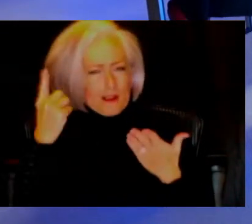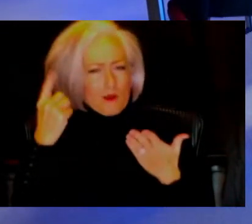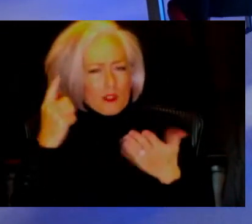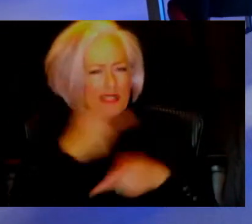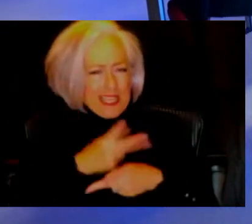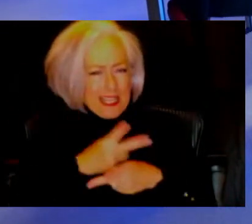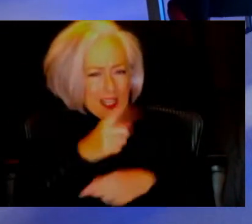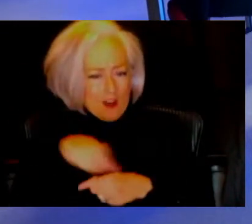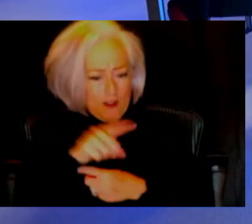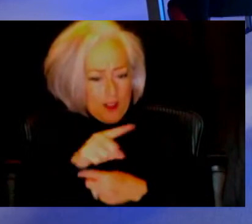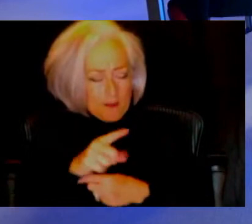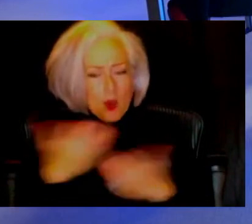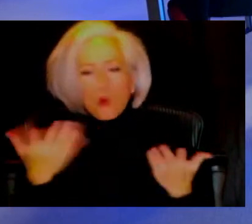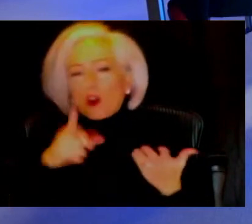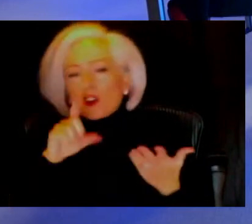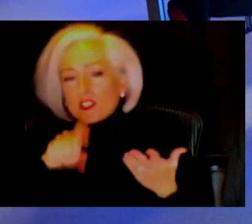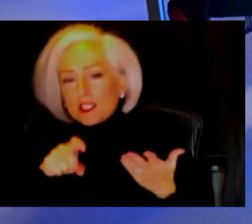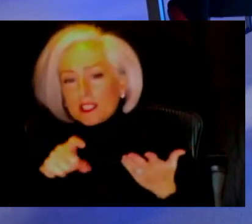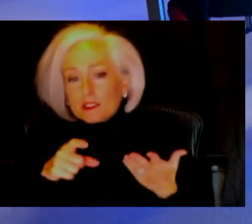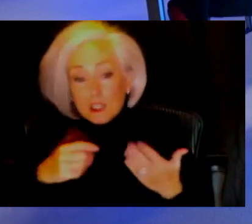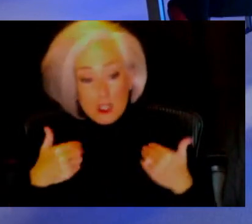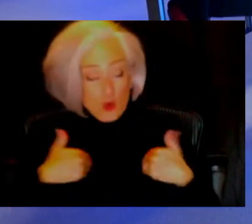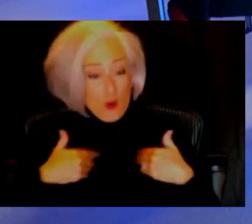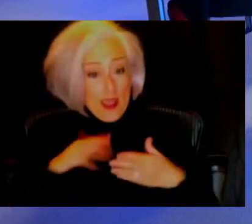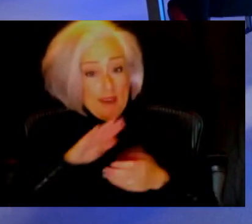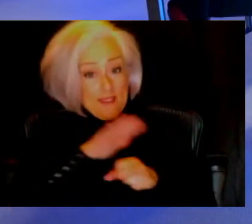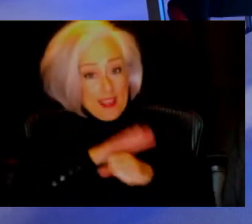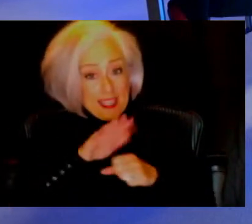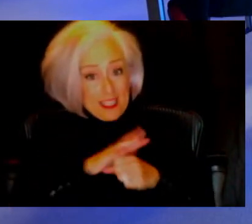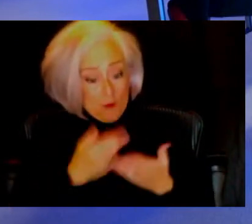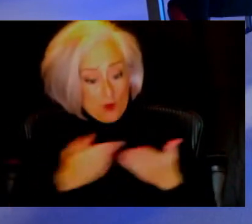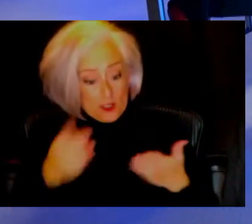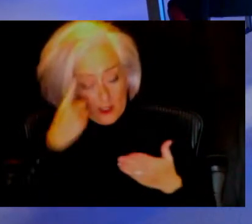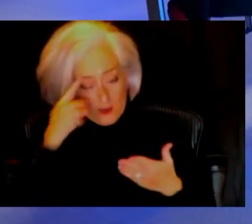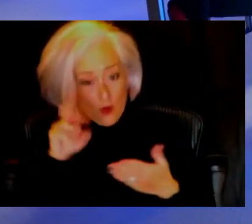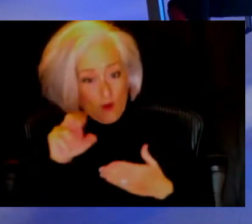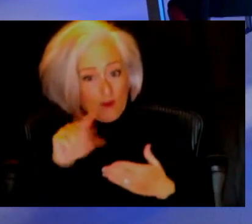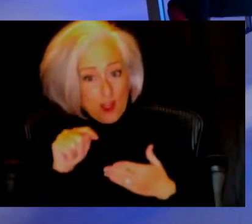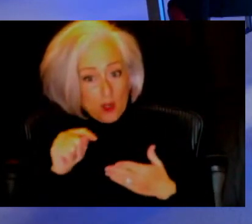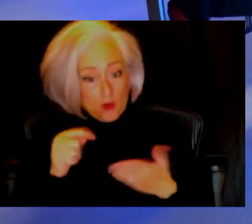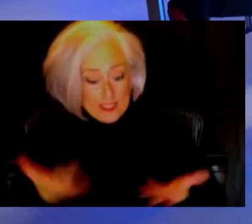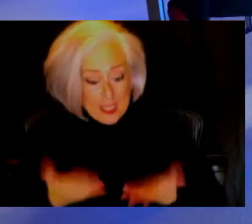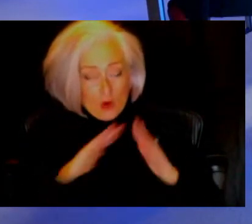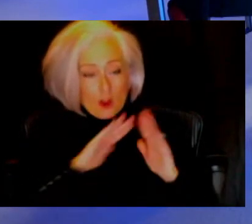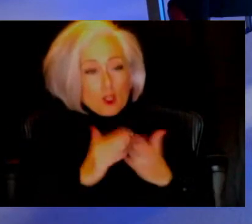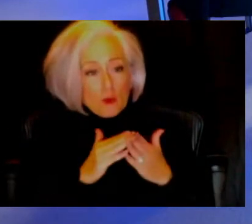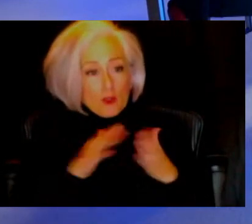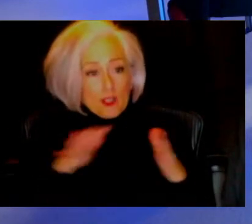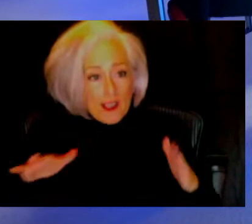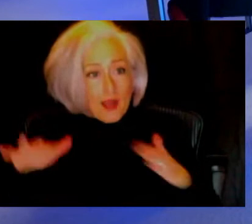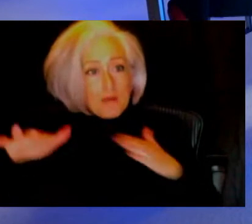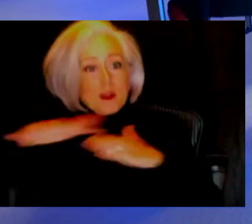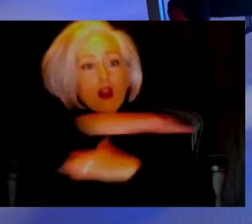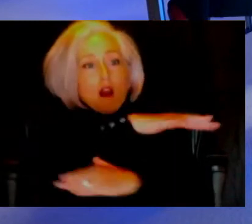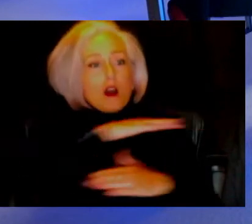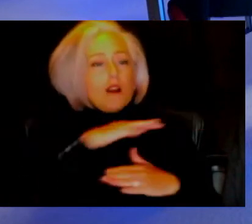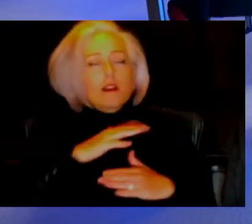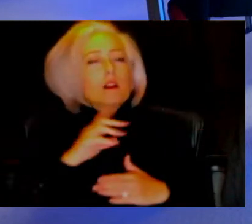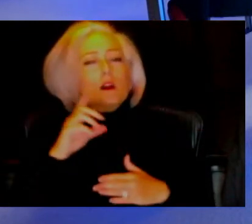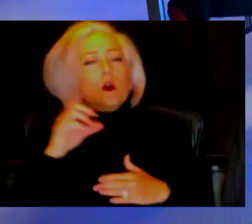enough resources for our veterans in our community and beyond? Where's the hole that needs to be filled?